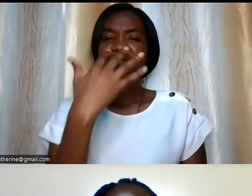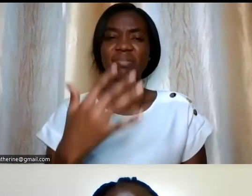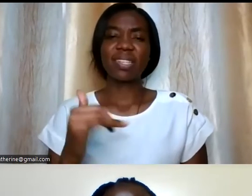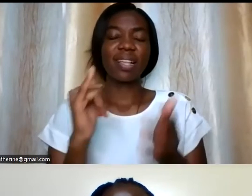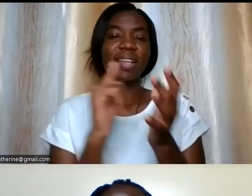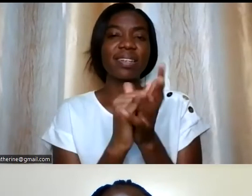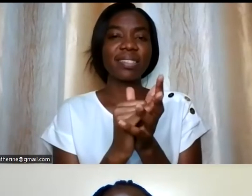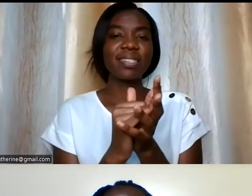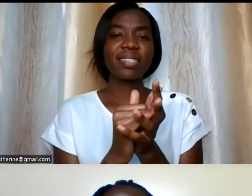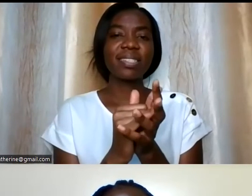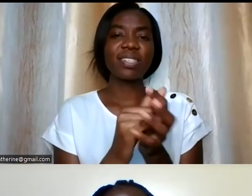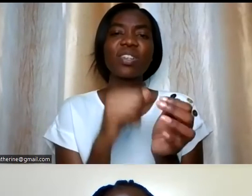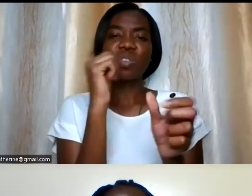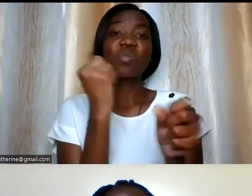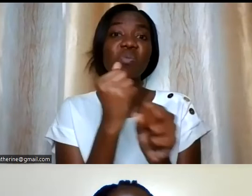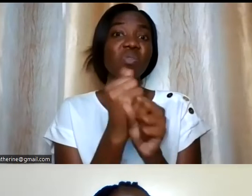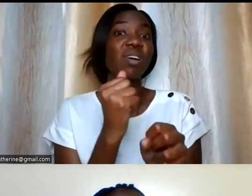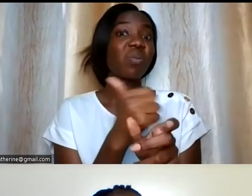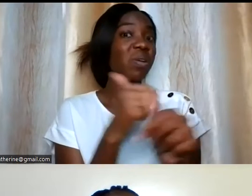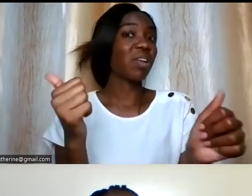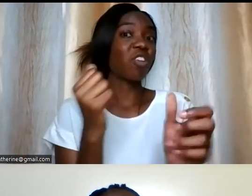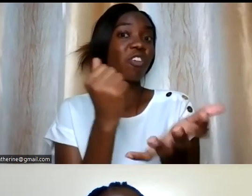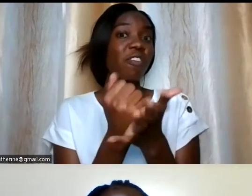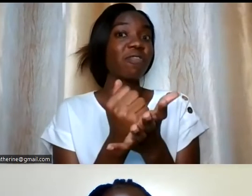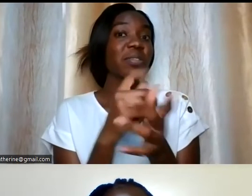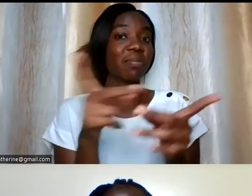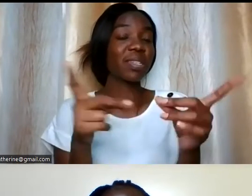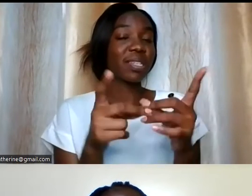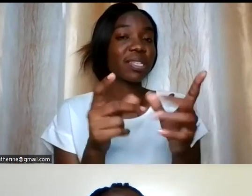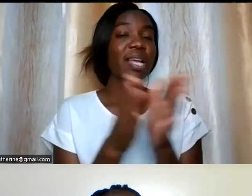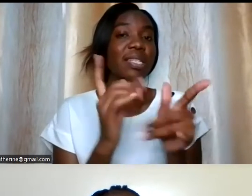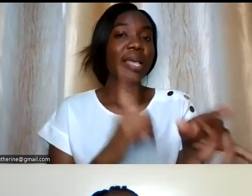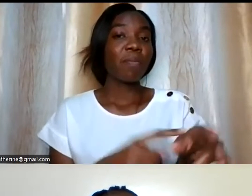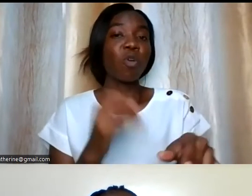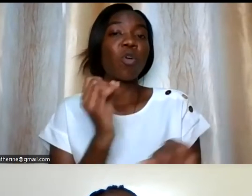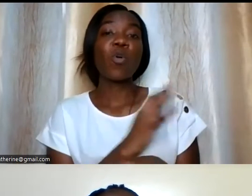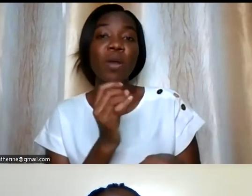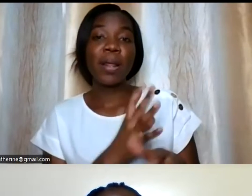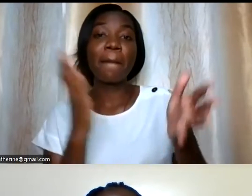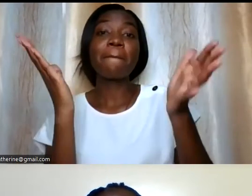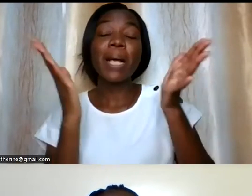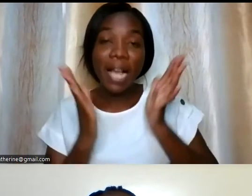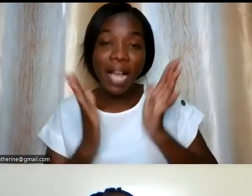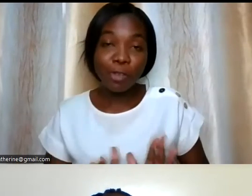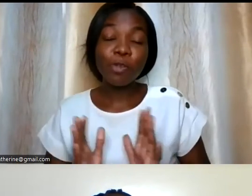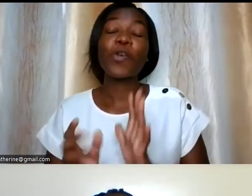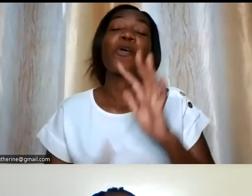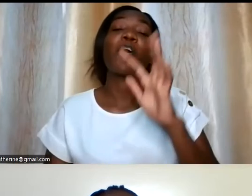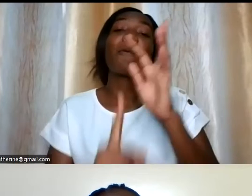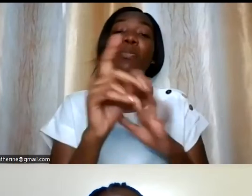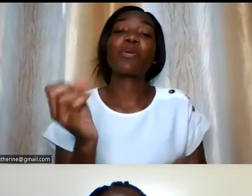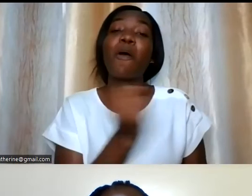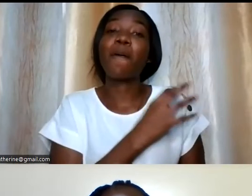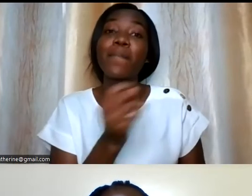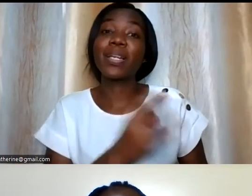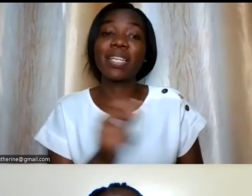not working very well within the office setup. And as they are complaining, the person who is being complained about is also writing to the HR